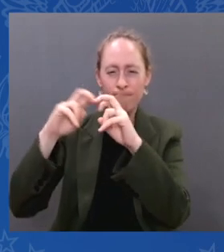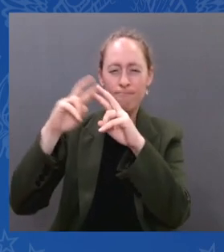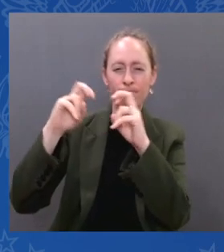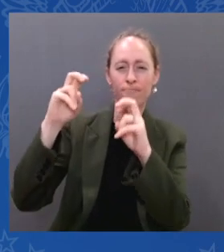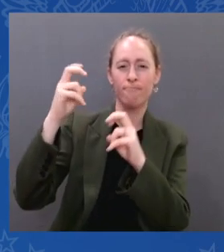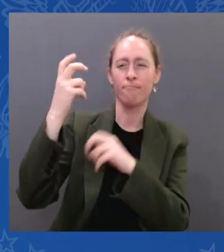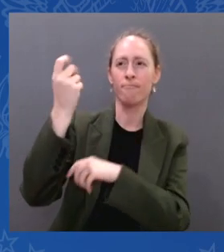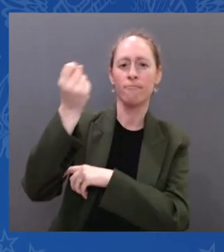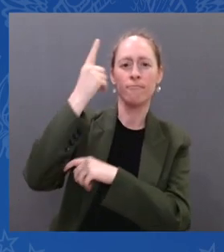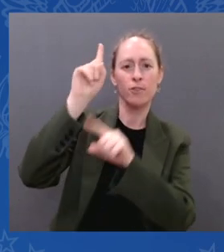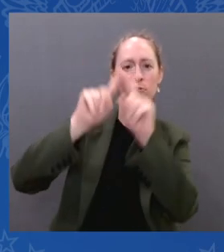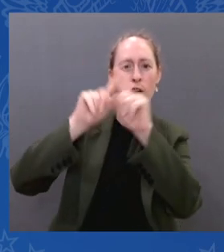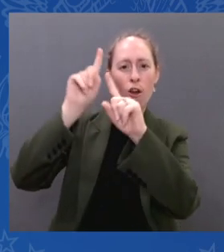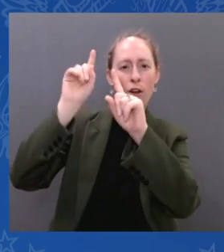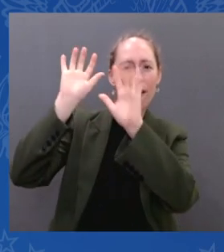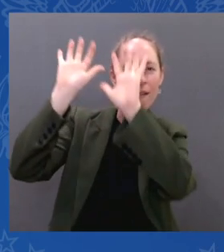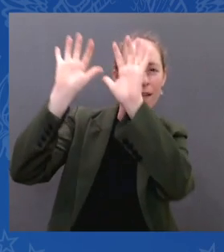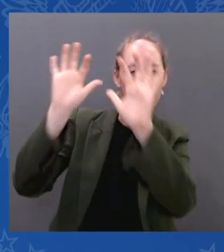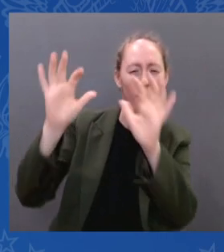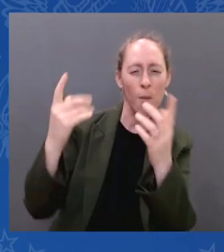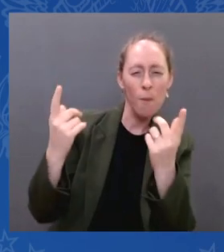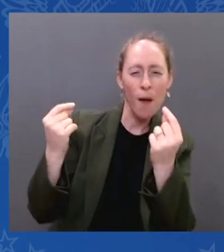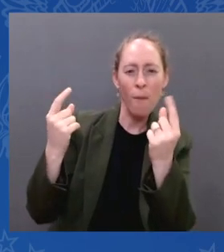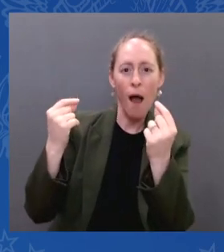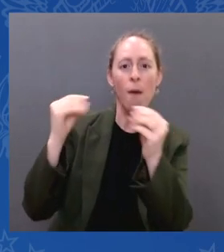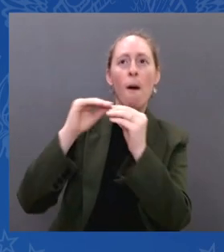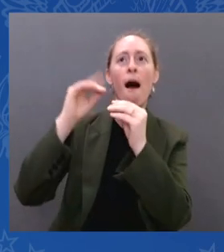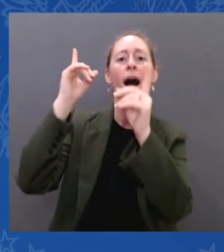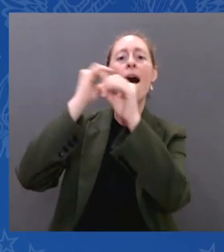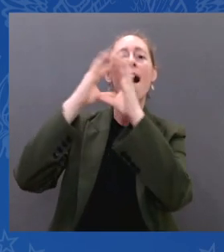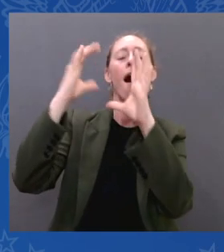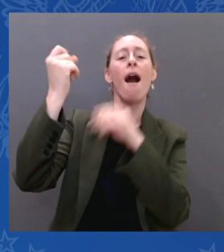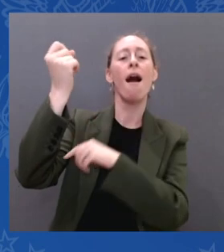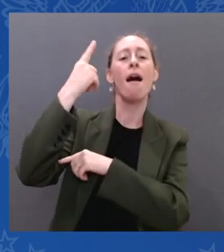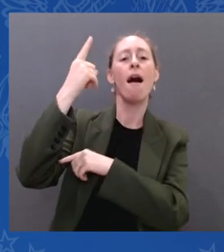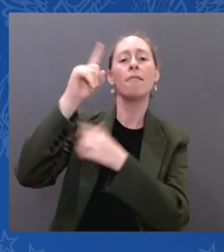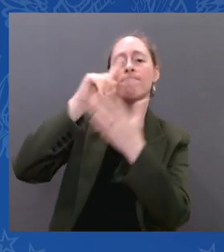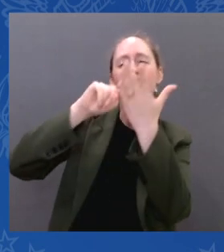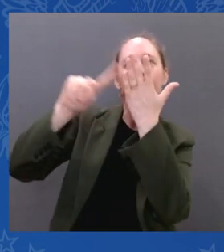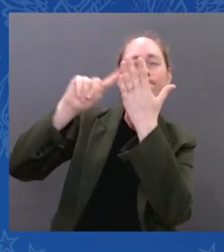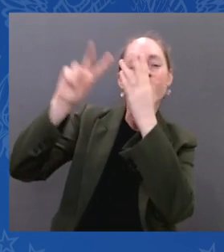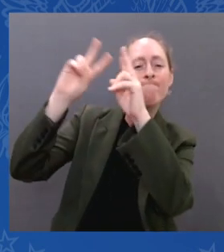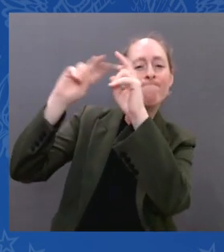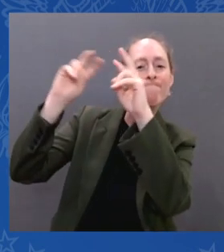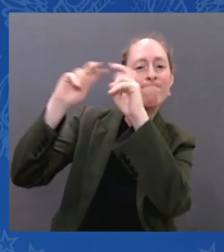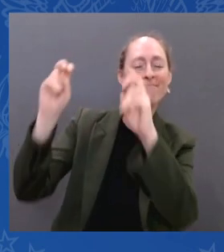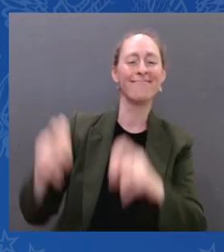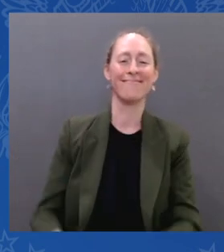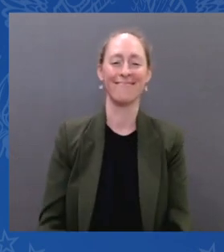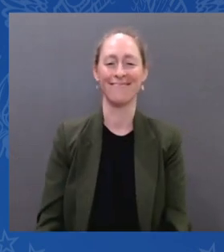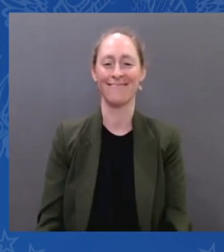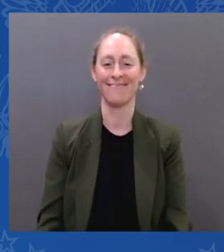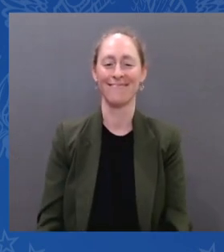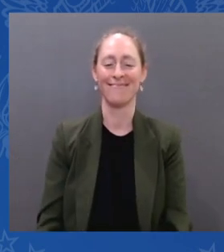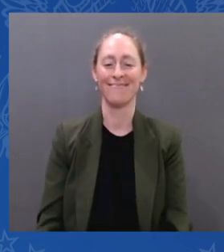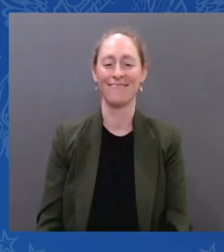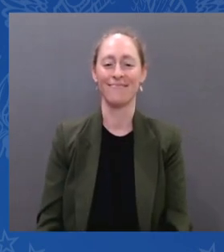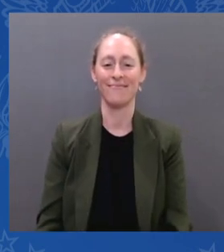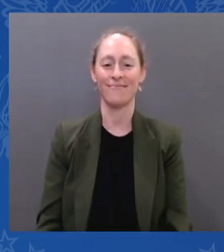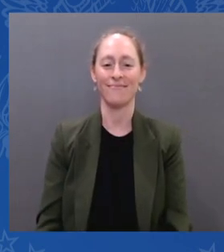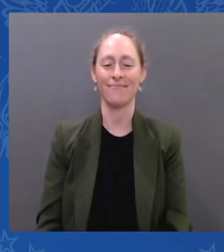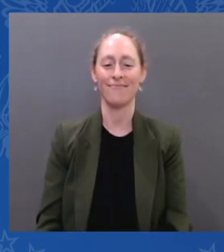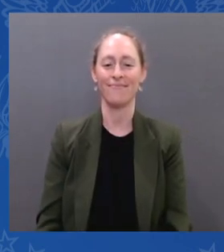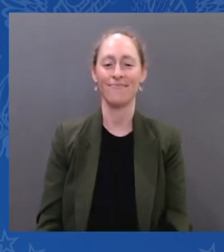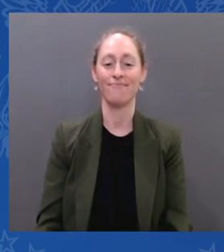Hubble Space Telescope in 1990, we were able to see the stars unobstructed by the Earth's